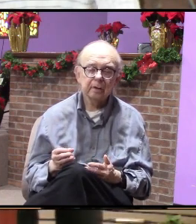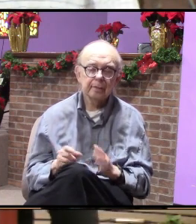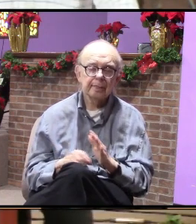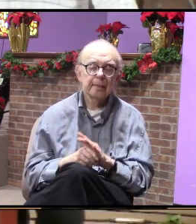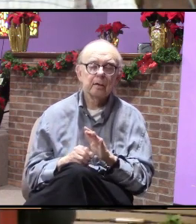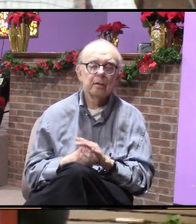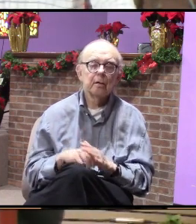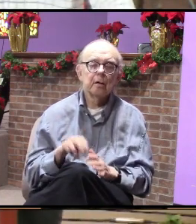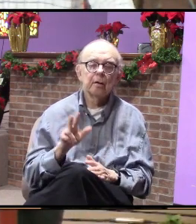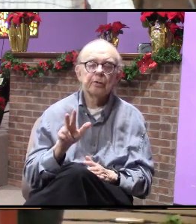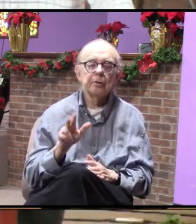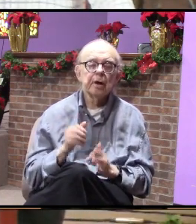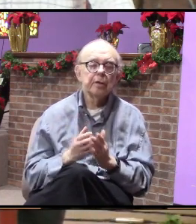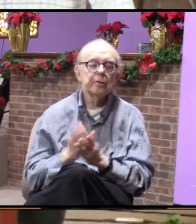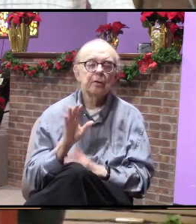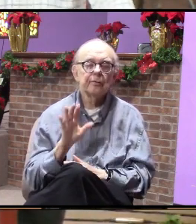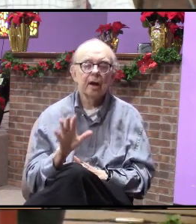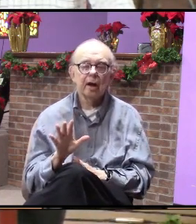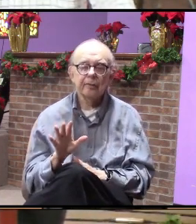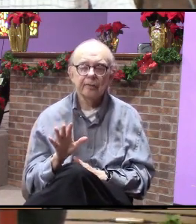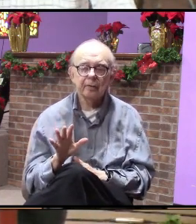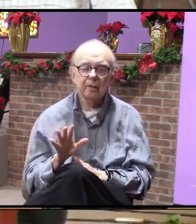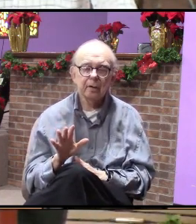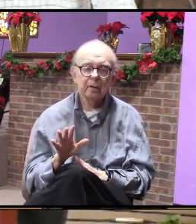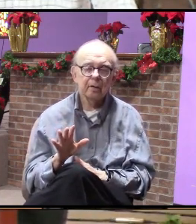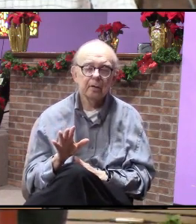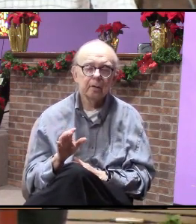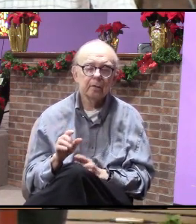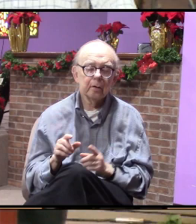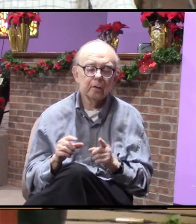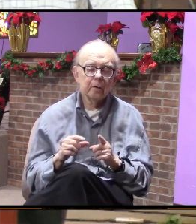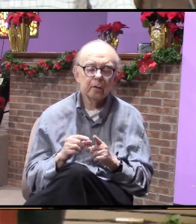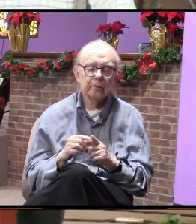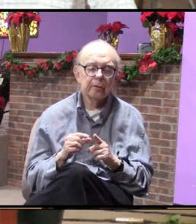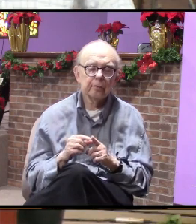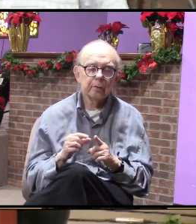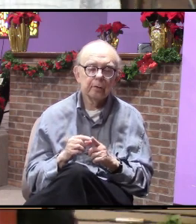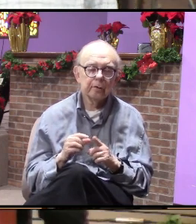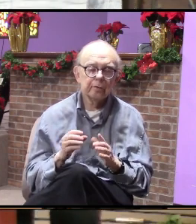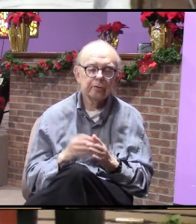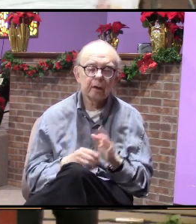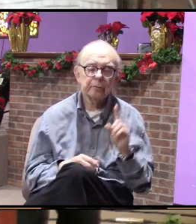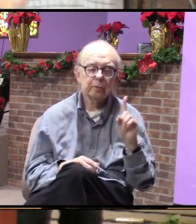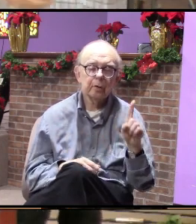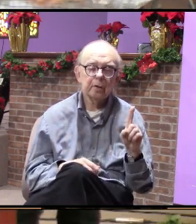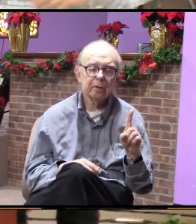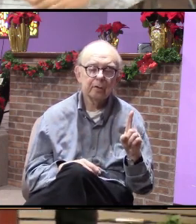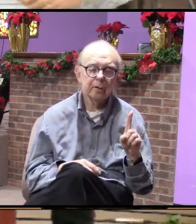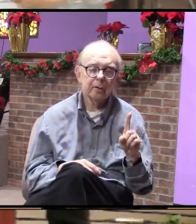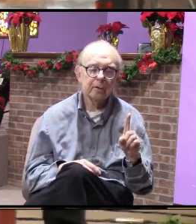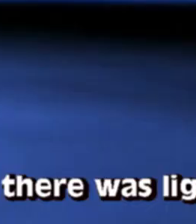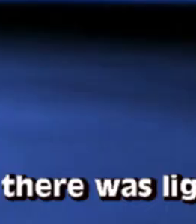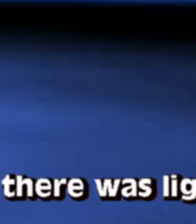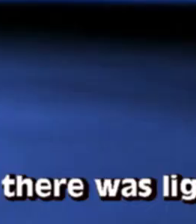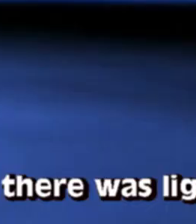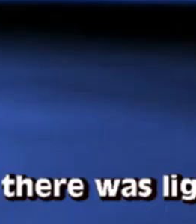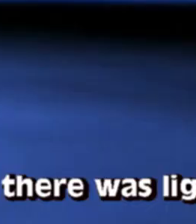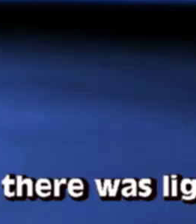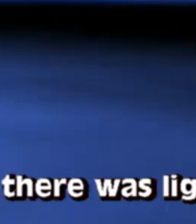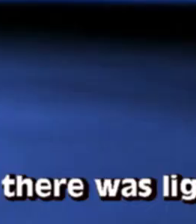verses 3 through 5 in Genesis chapter 1, look at what He